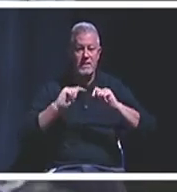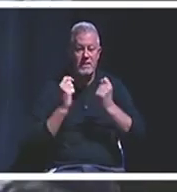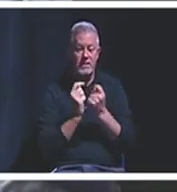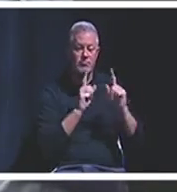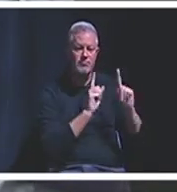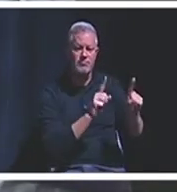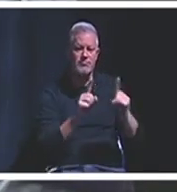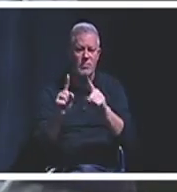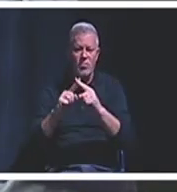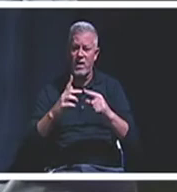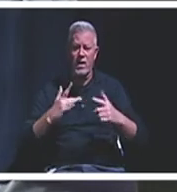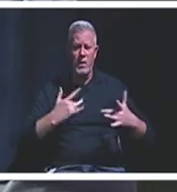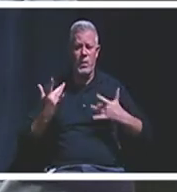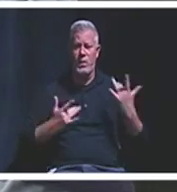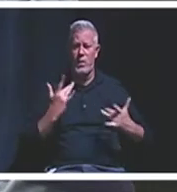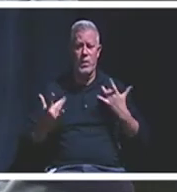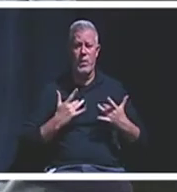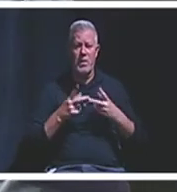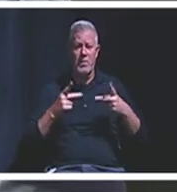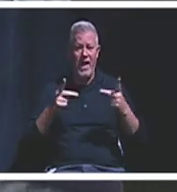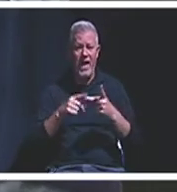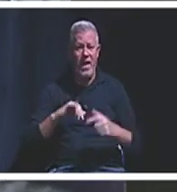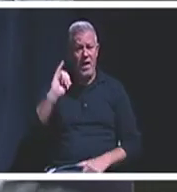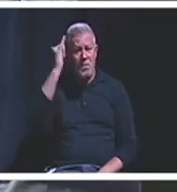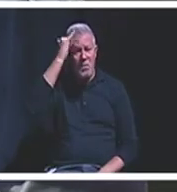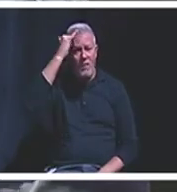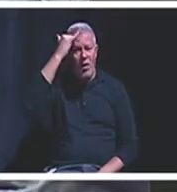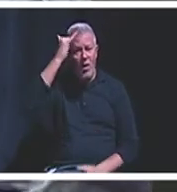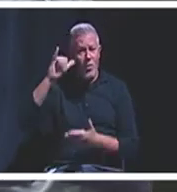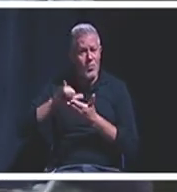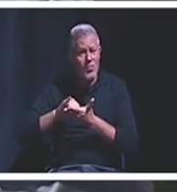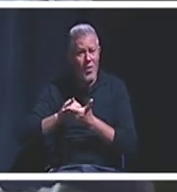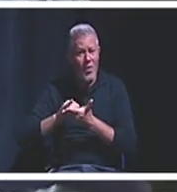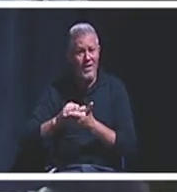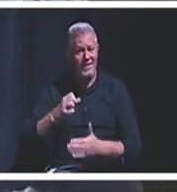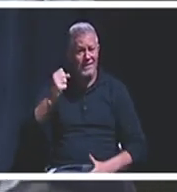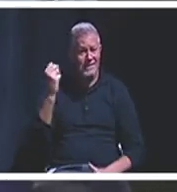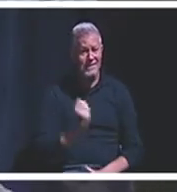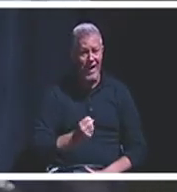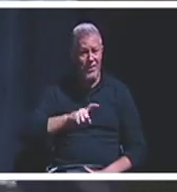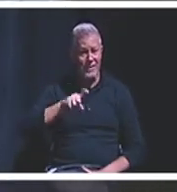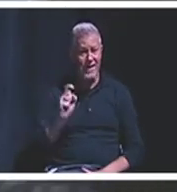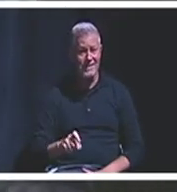to exotic places like Buffalo, New York, or South Texas,